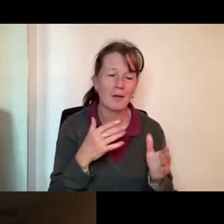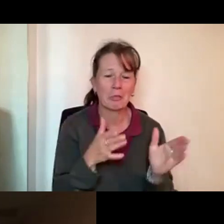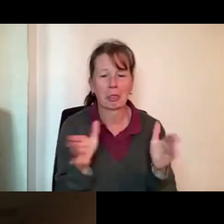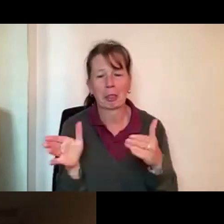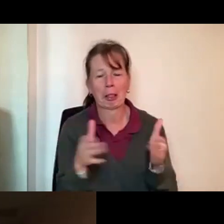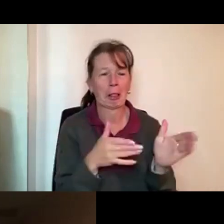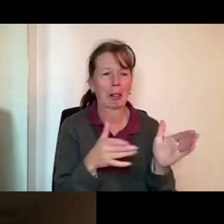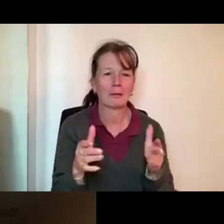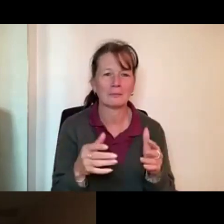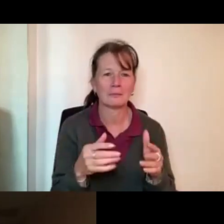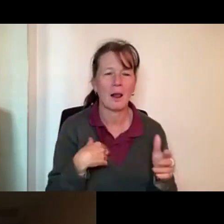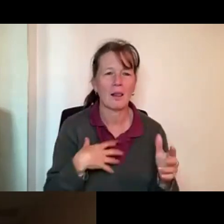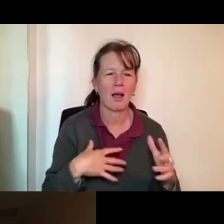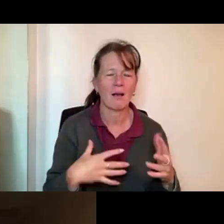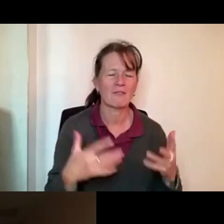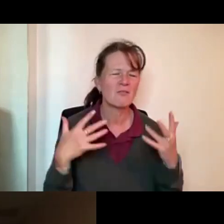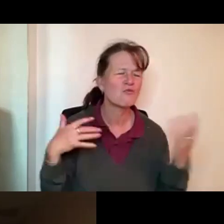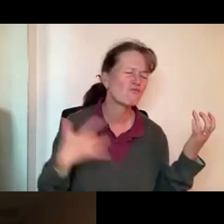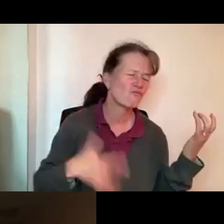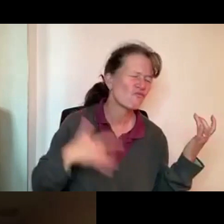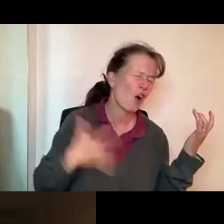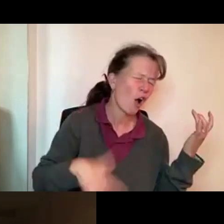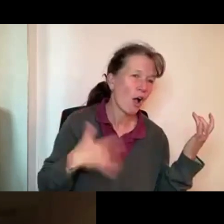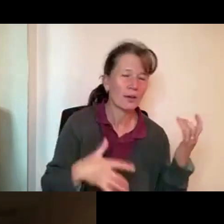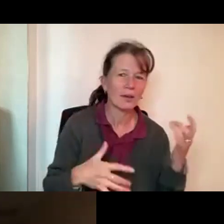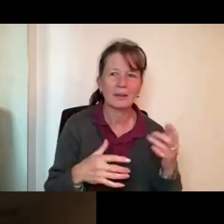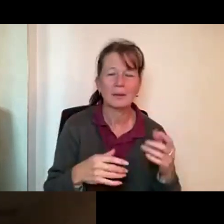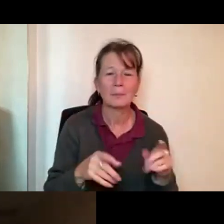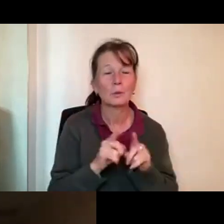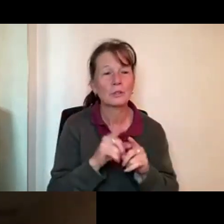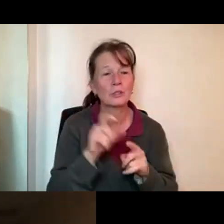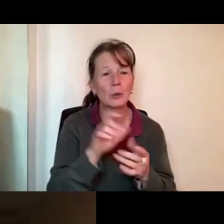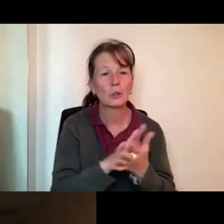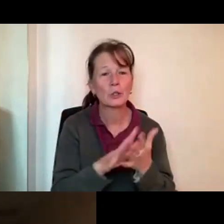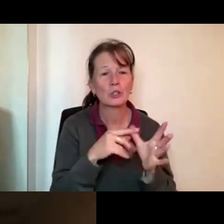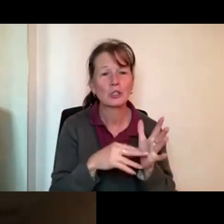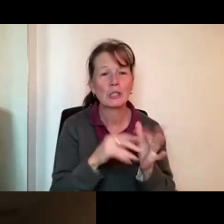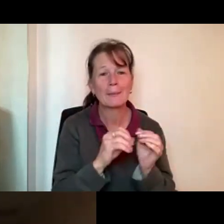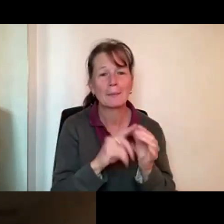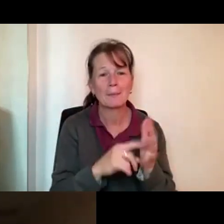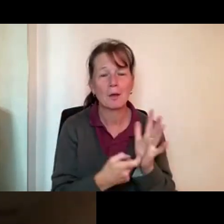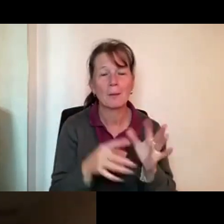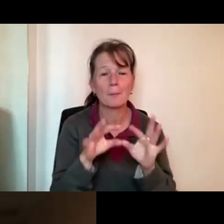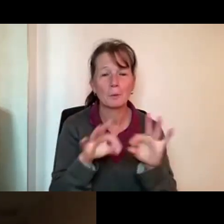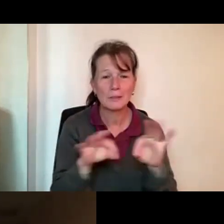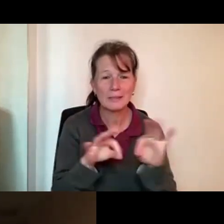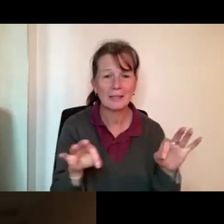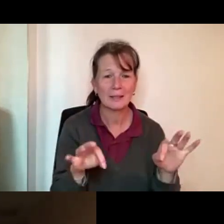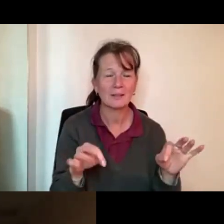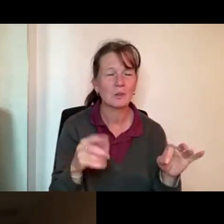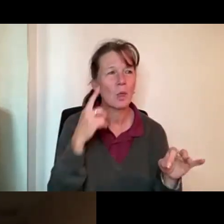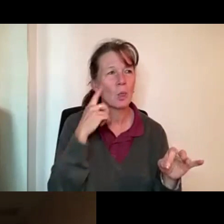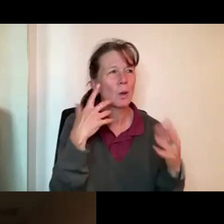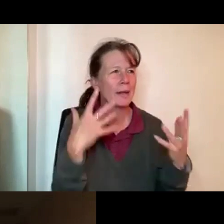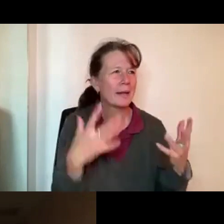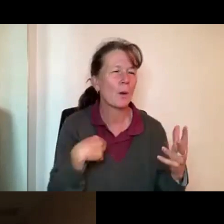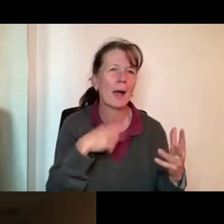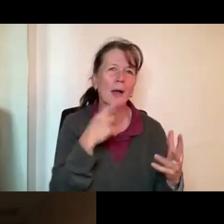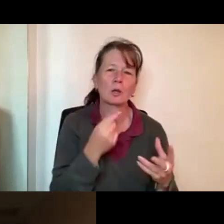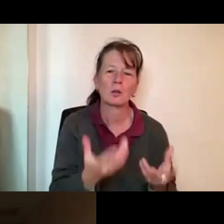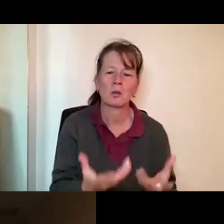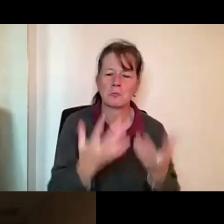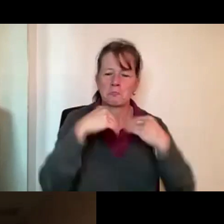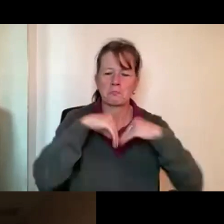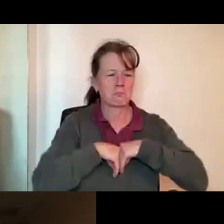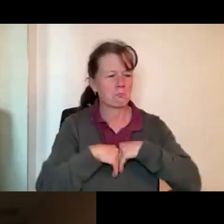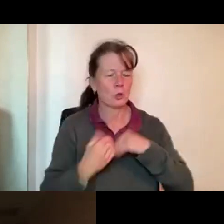like heavy rock vocals and a variety of sort of chamber music, and kind of felt that I was at the point where I could take on a new sort of